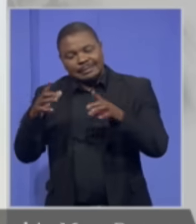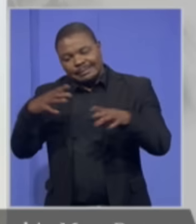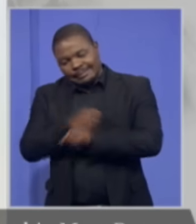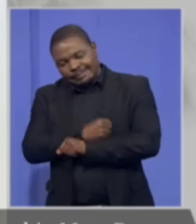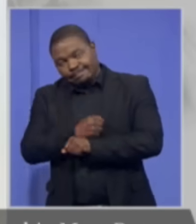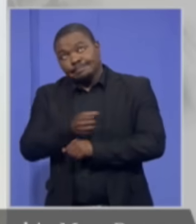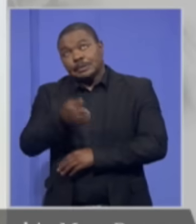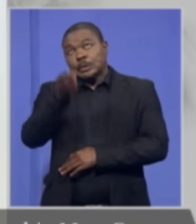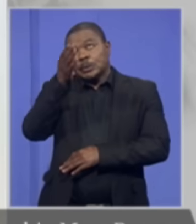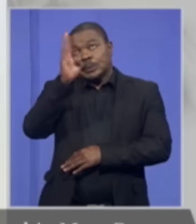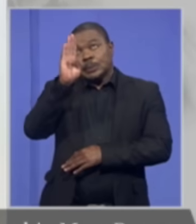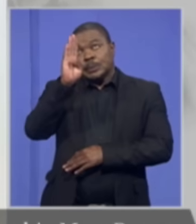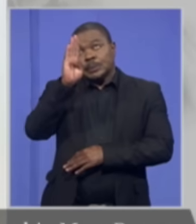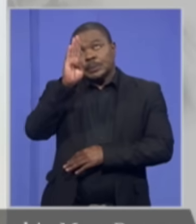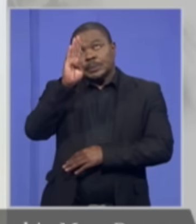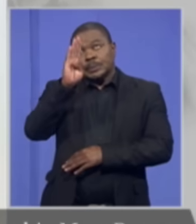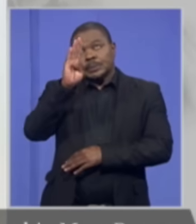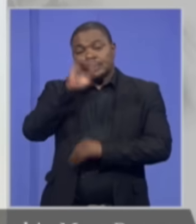Almighty